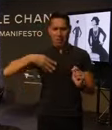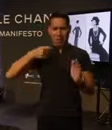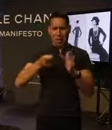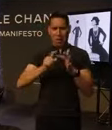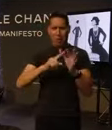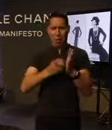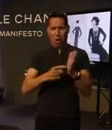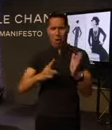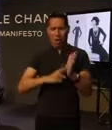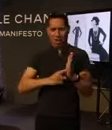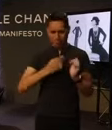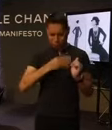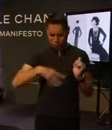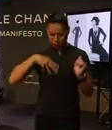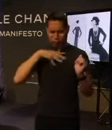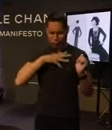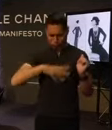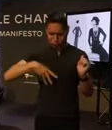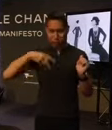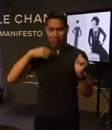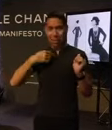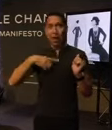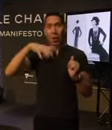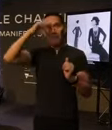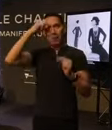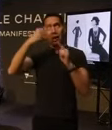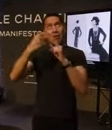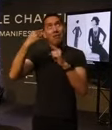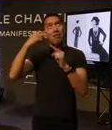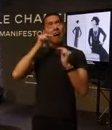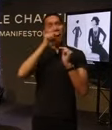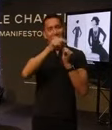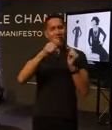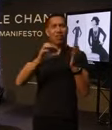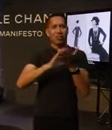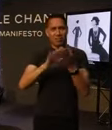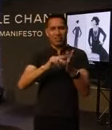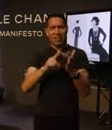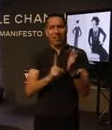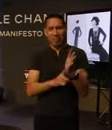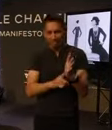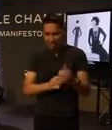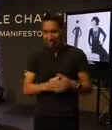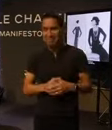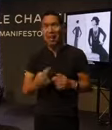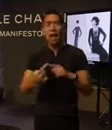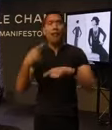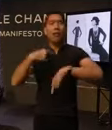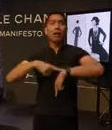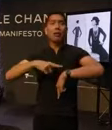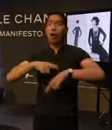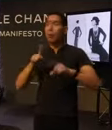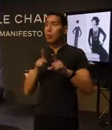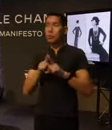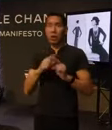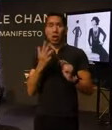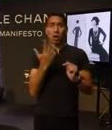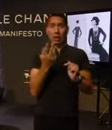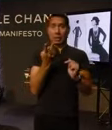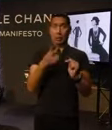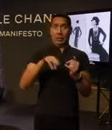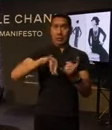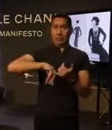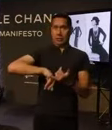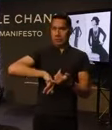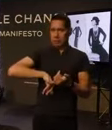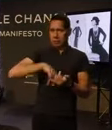mind is Gabrielle Chanel. And often, you know, at this point, you know, she was also introducing from the 20s the idea what